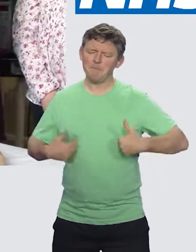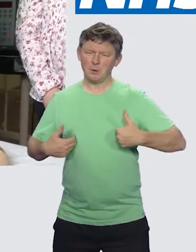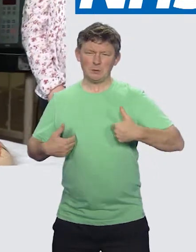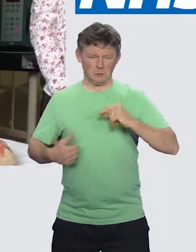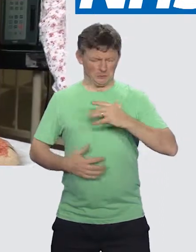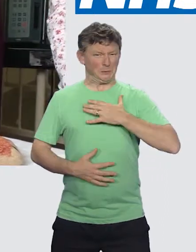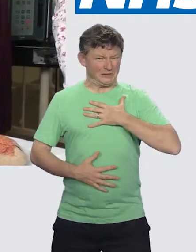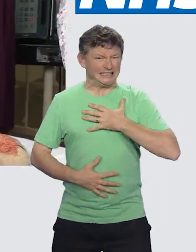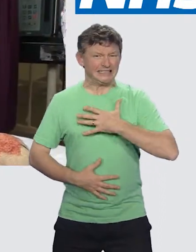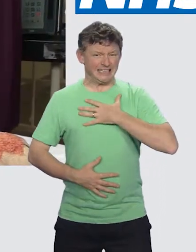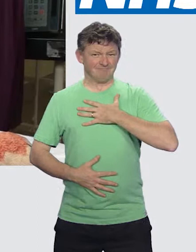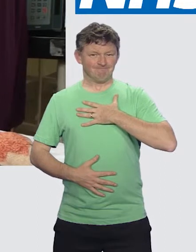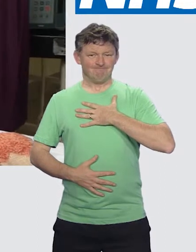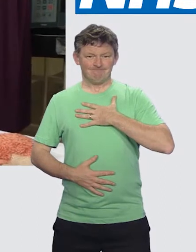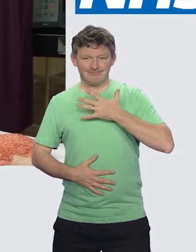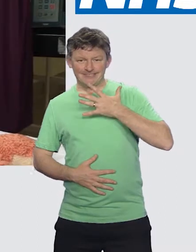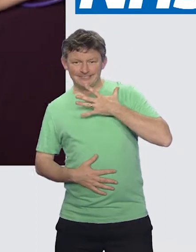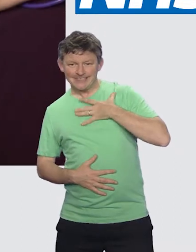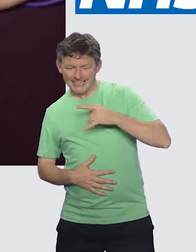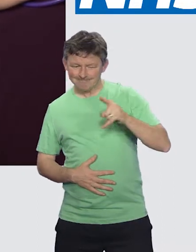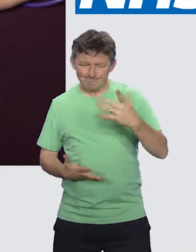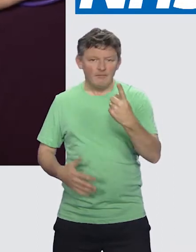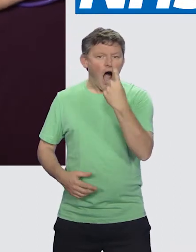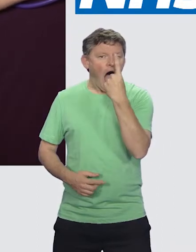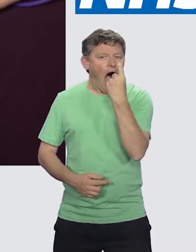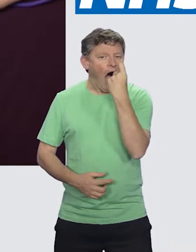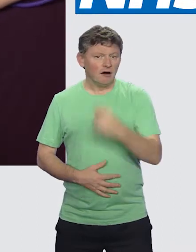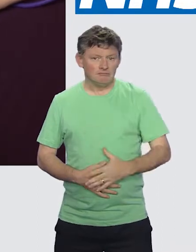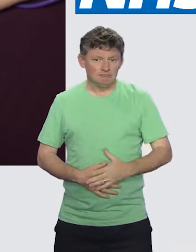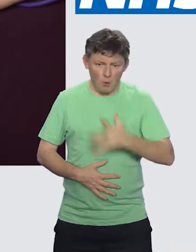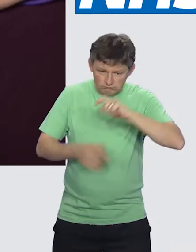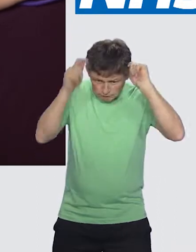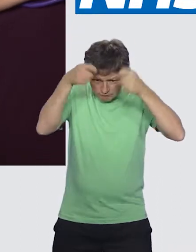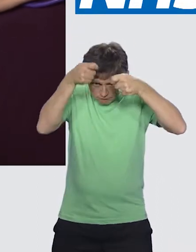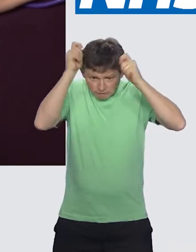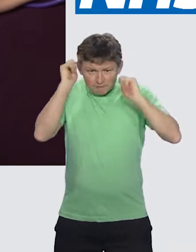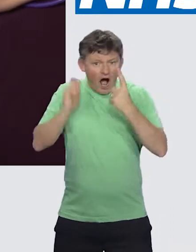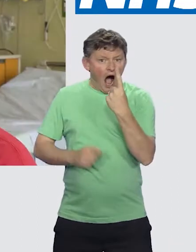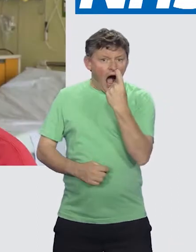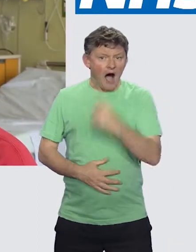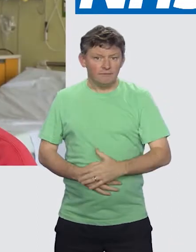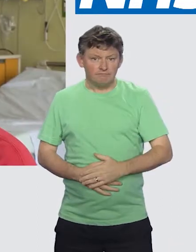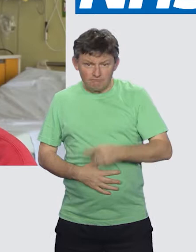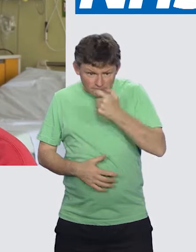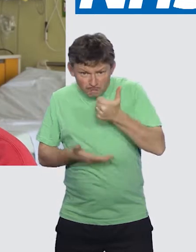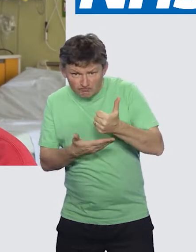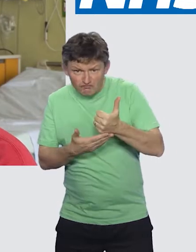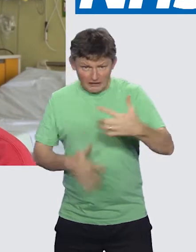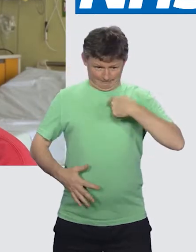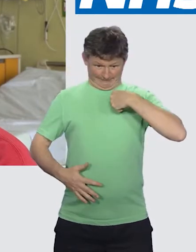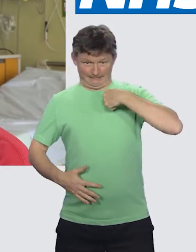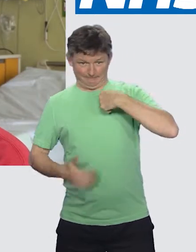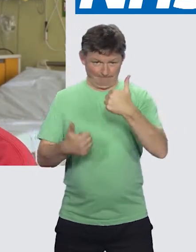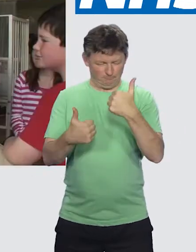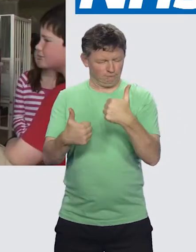Monkey's a little bit wheezy. I think he's going to need some inhaler. Can we give Monkey some inhaler, please? Yeah. Mel, would you like a spacer to help Monkey with Oh, his yes, please, medicine? thank